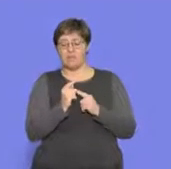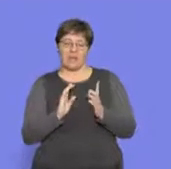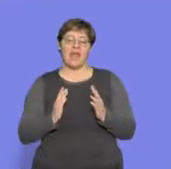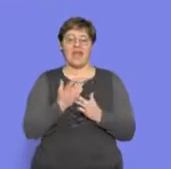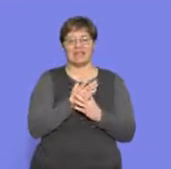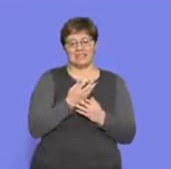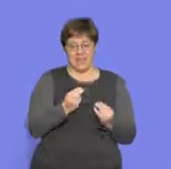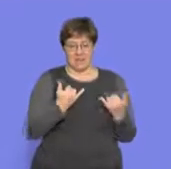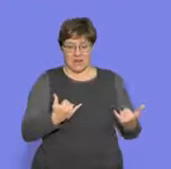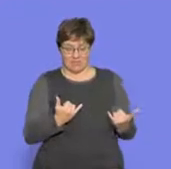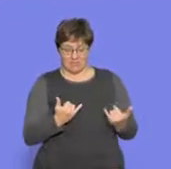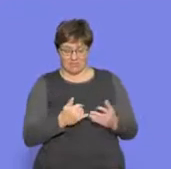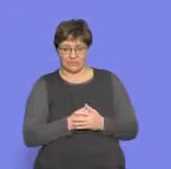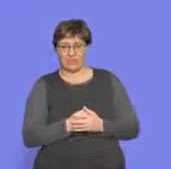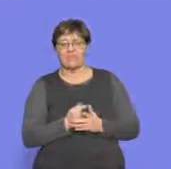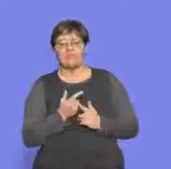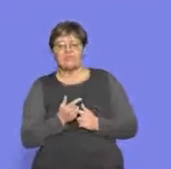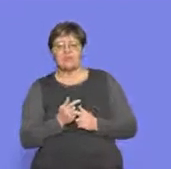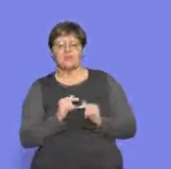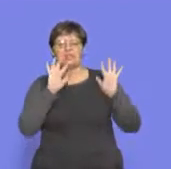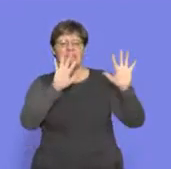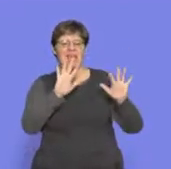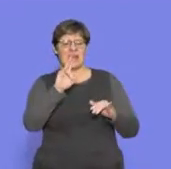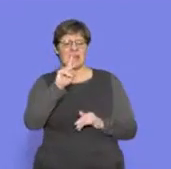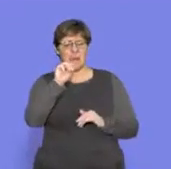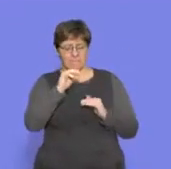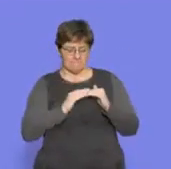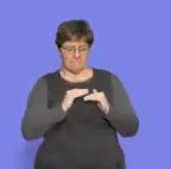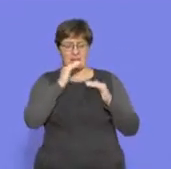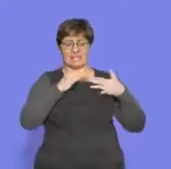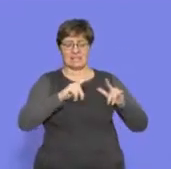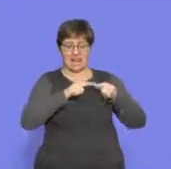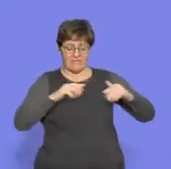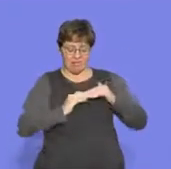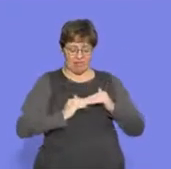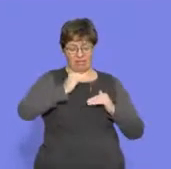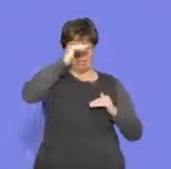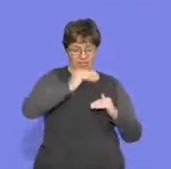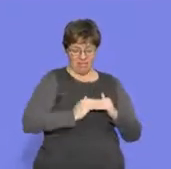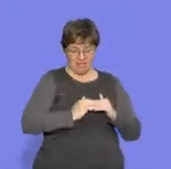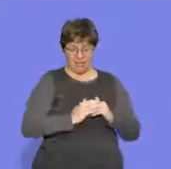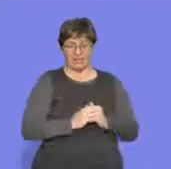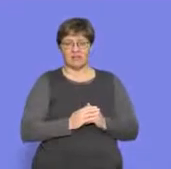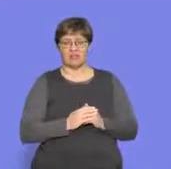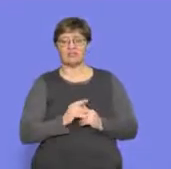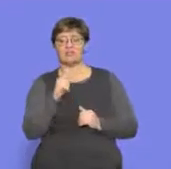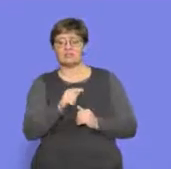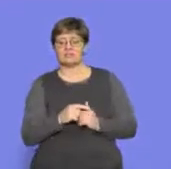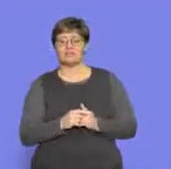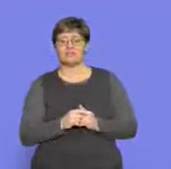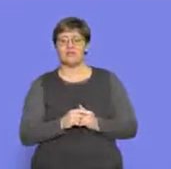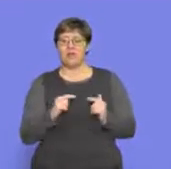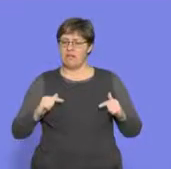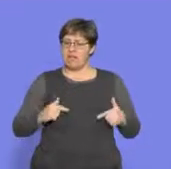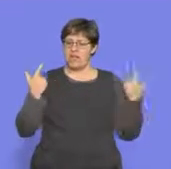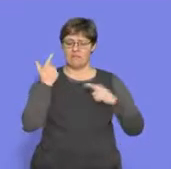have access to immediately. It extends to about 10 kilometers above the sea level. Humans and plants live in this layer, so we